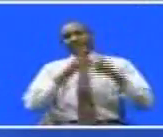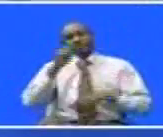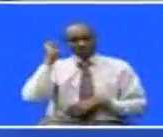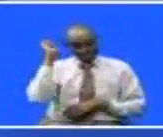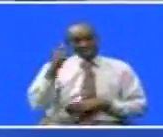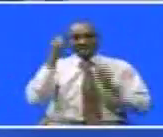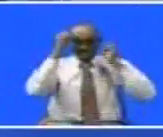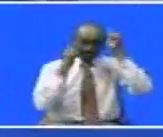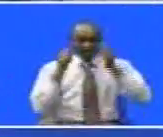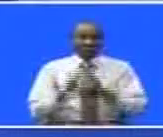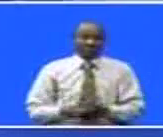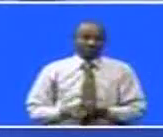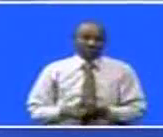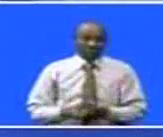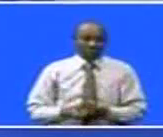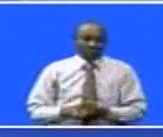Kenya's military.